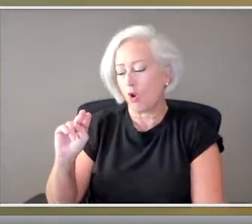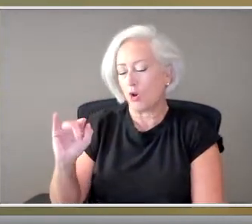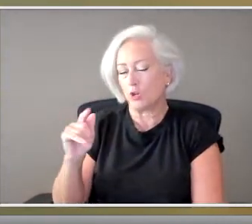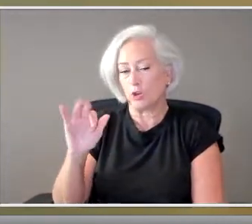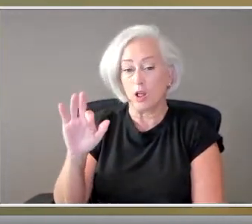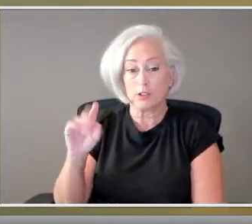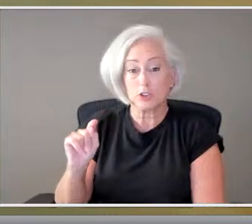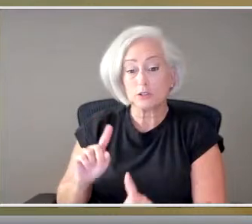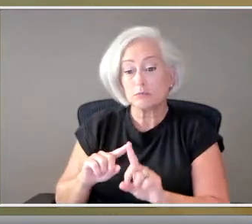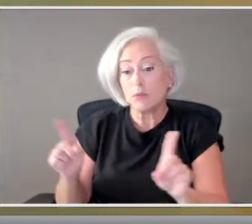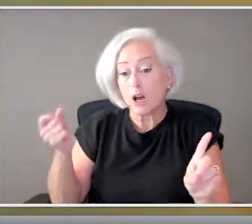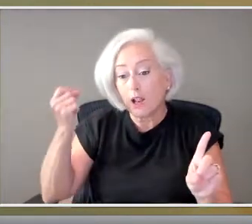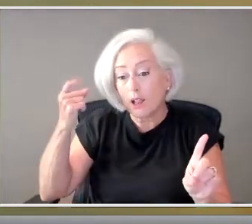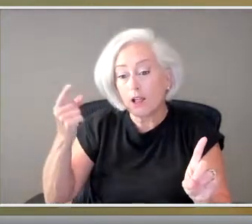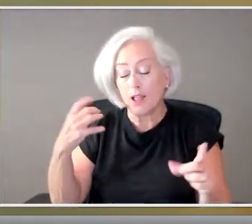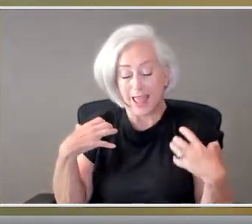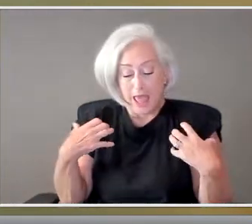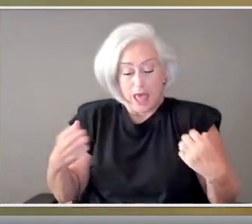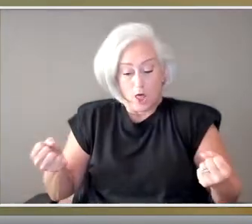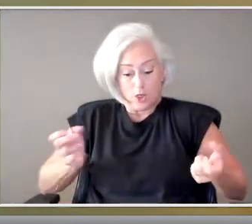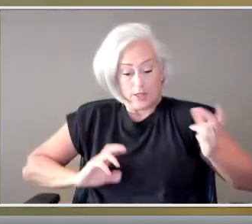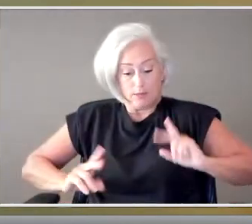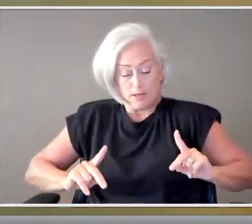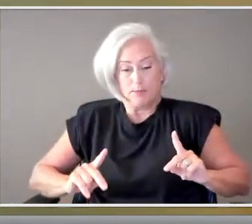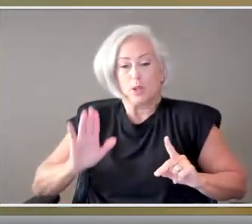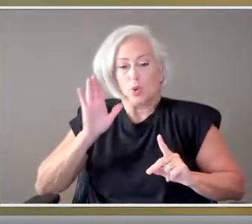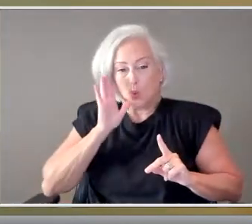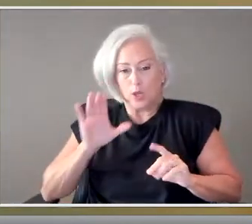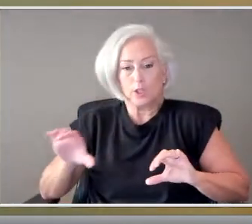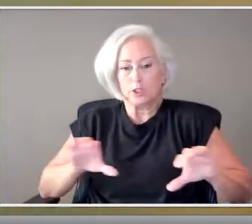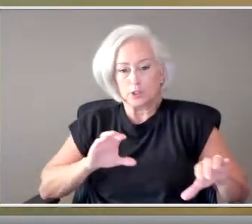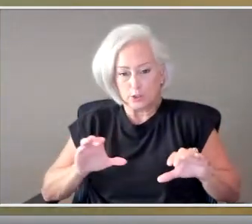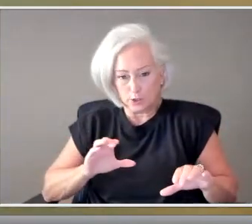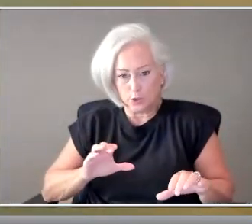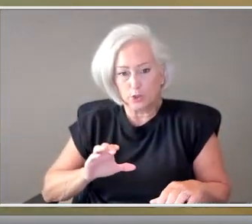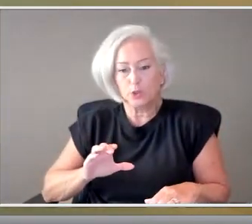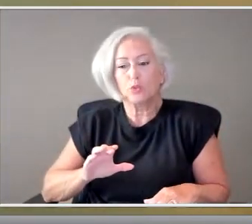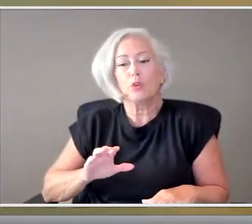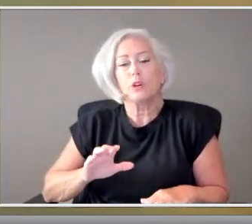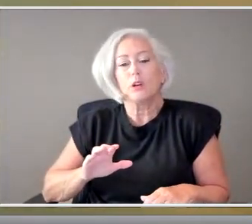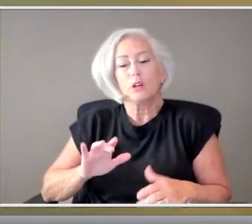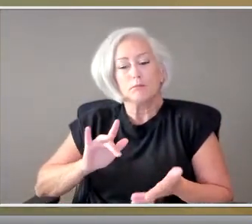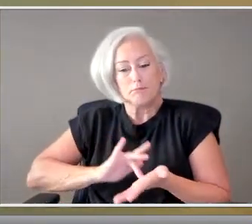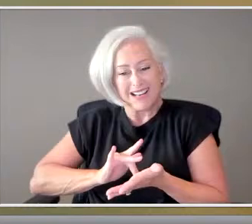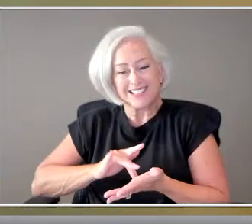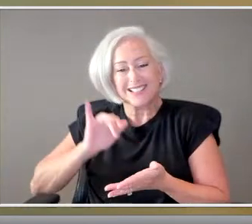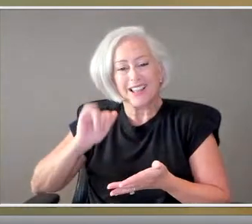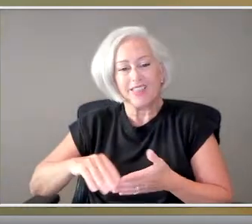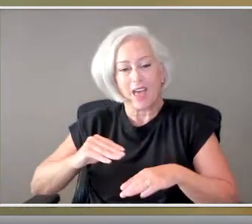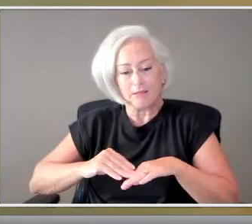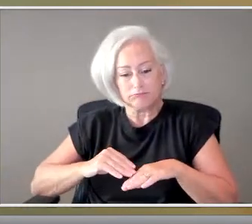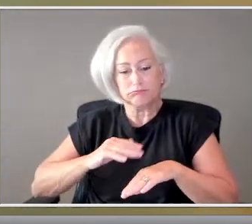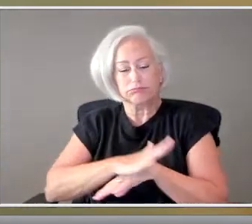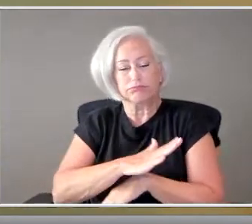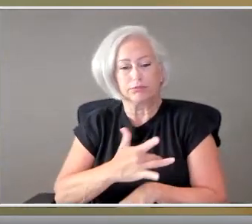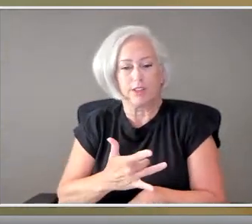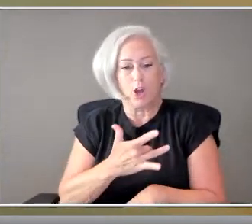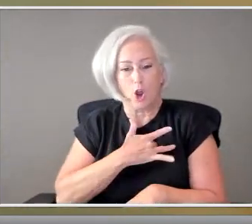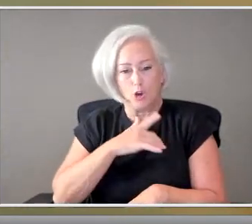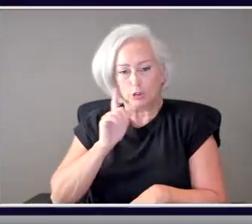very healthy people that are going to take cardiotoxic drugs should be referred from the get-go to a